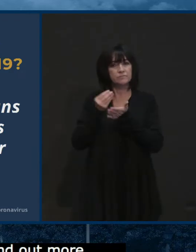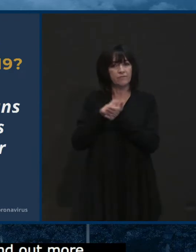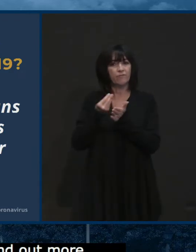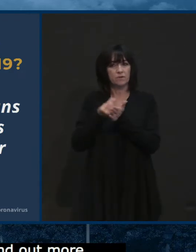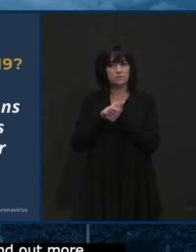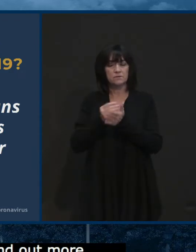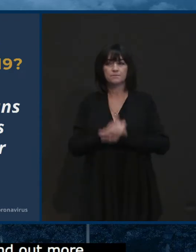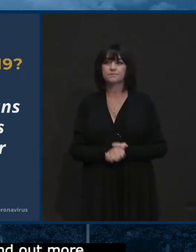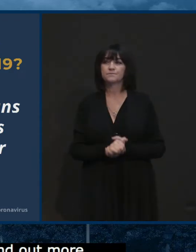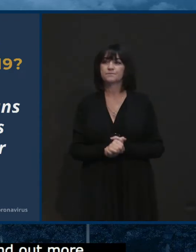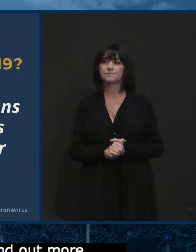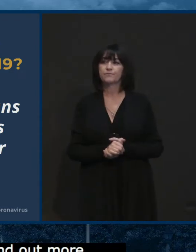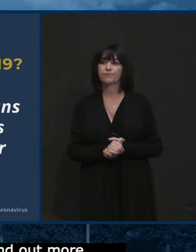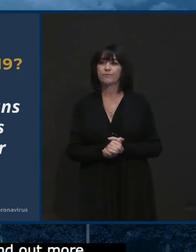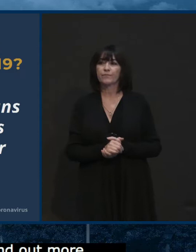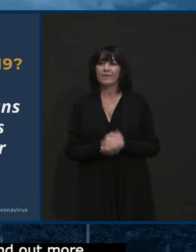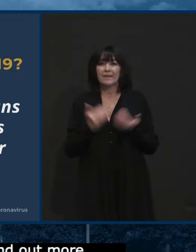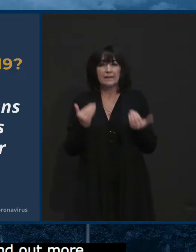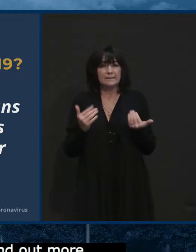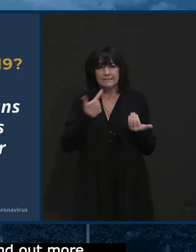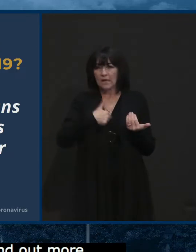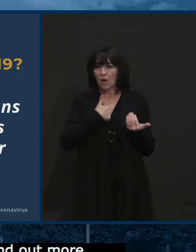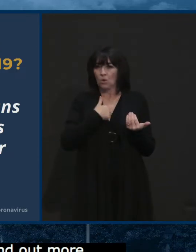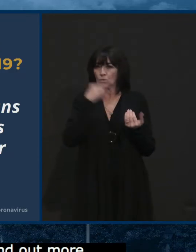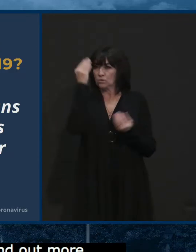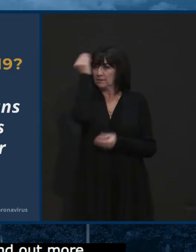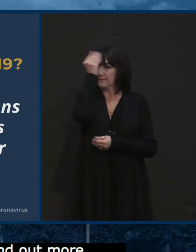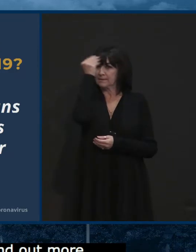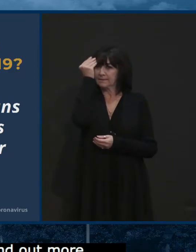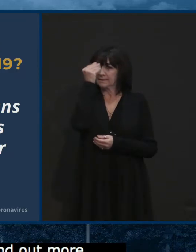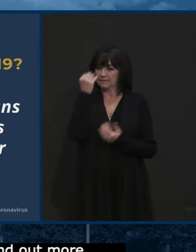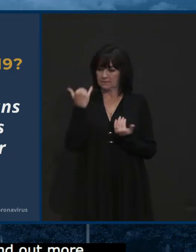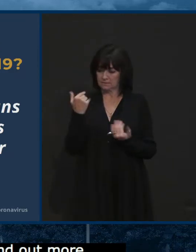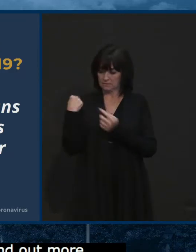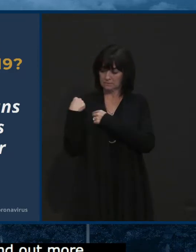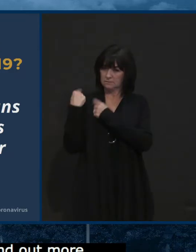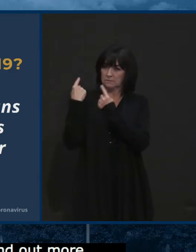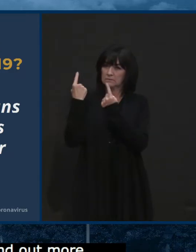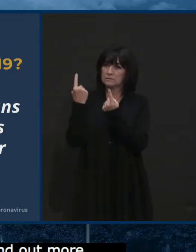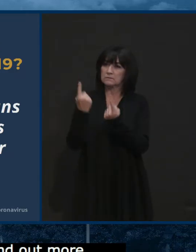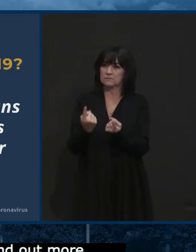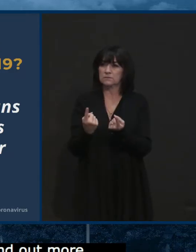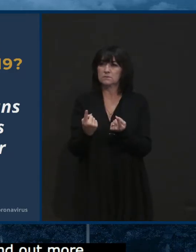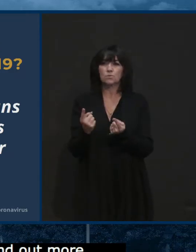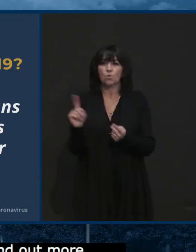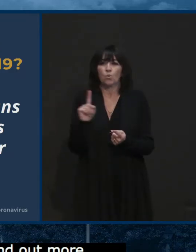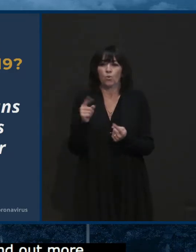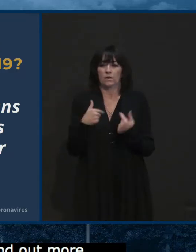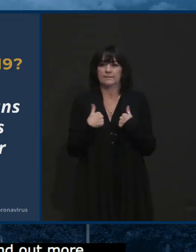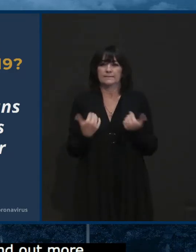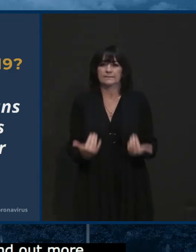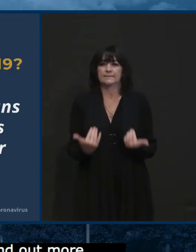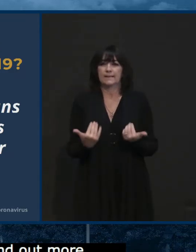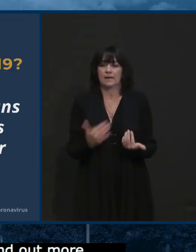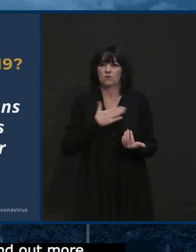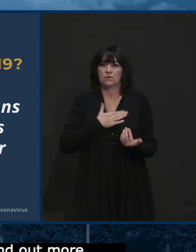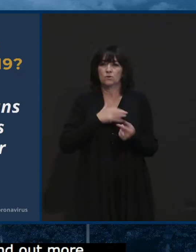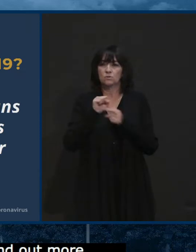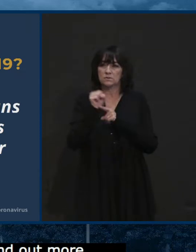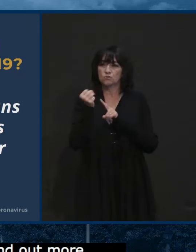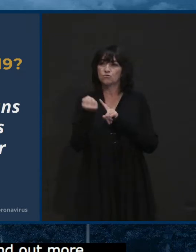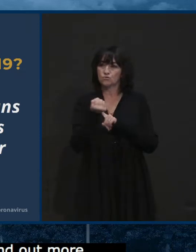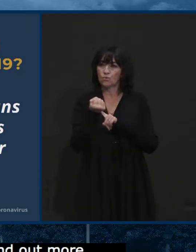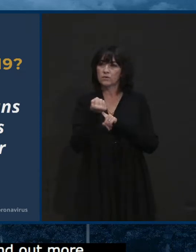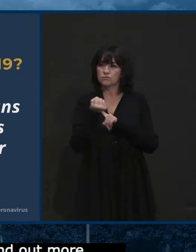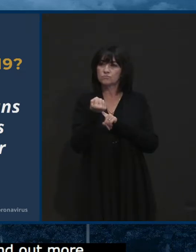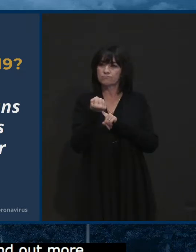are with respect to the spread of COVID-19 today, we're in a kind of an inflection point where we have